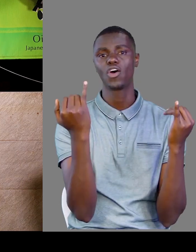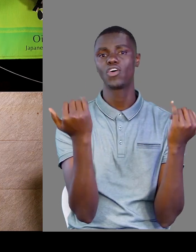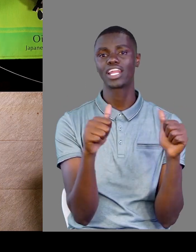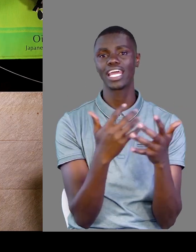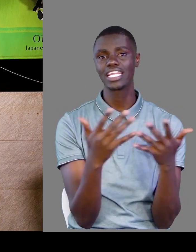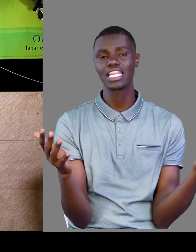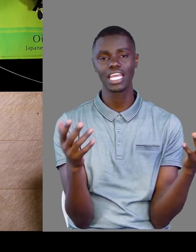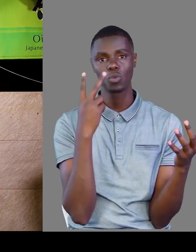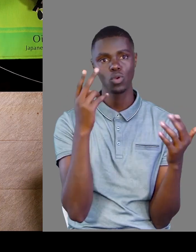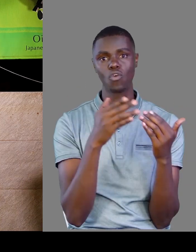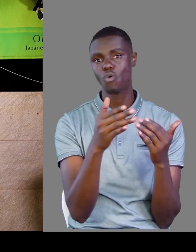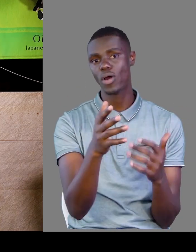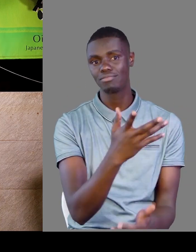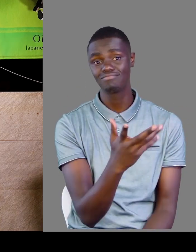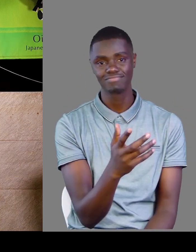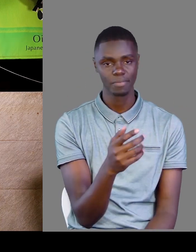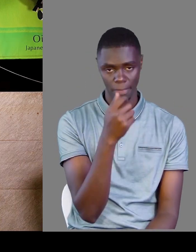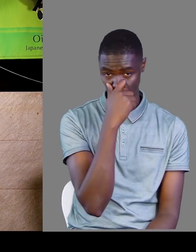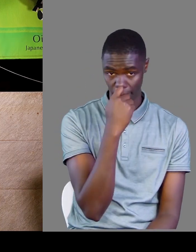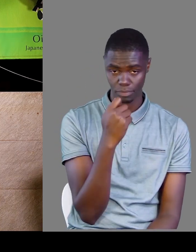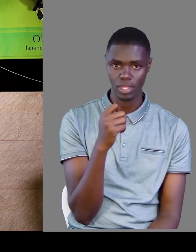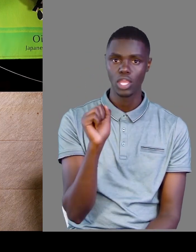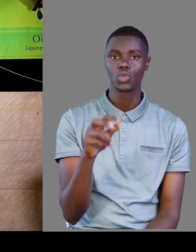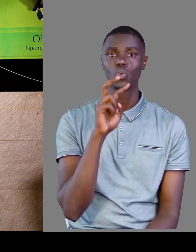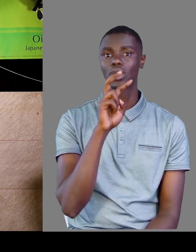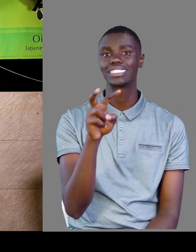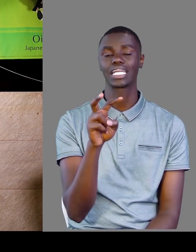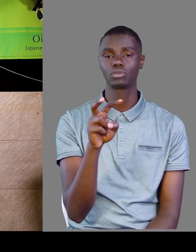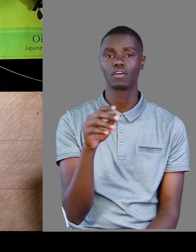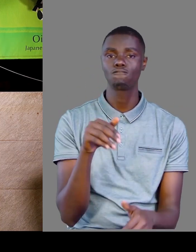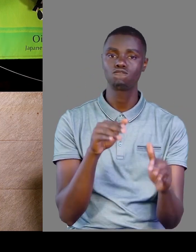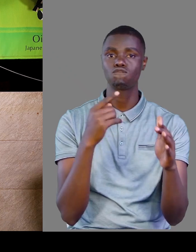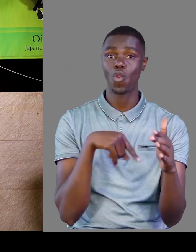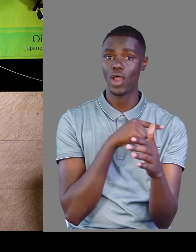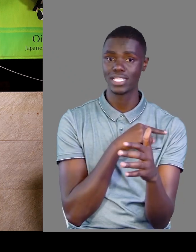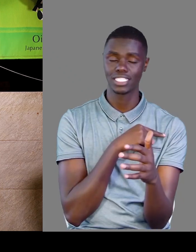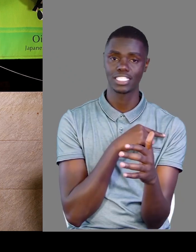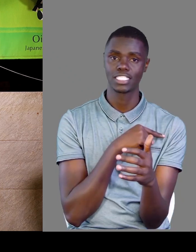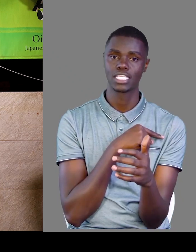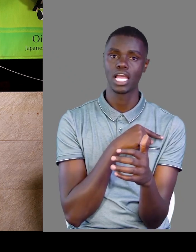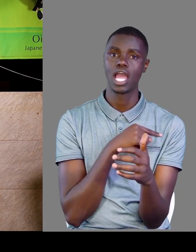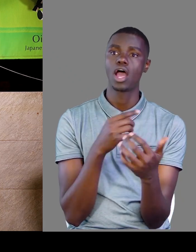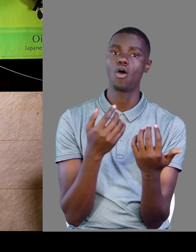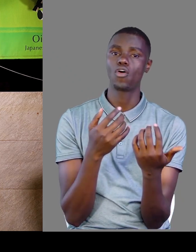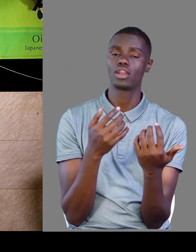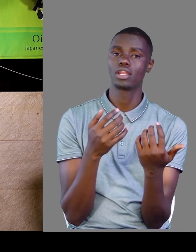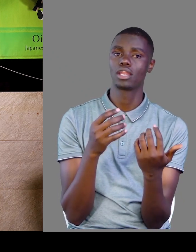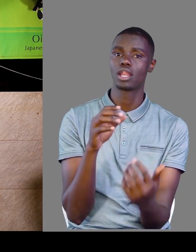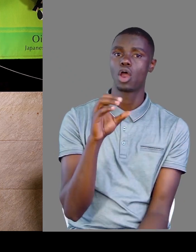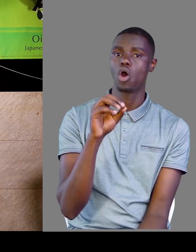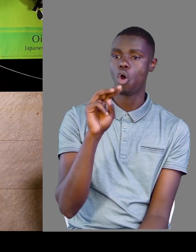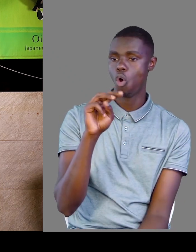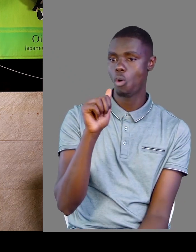need to look forward for. You can follow us on the Omanyala